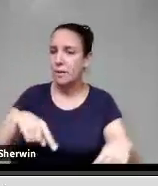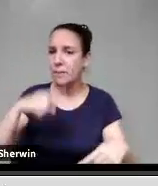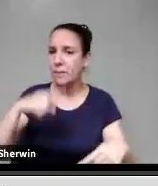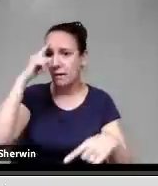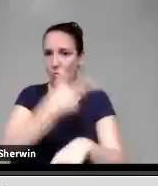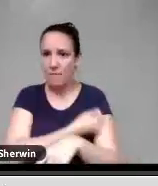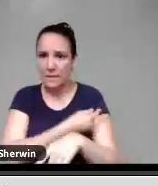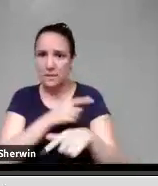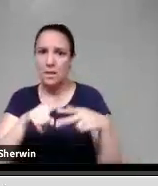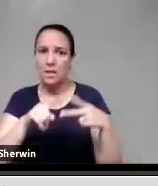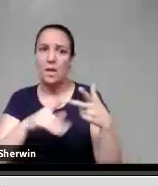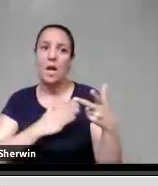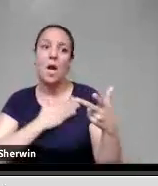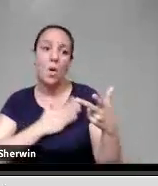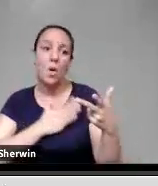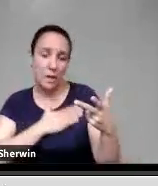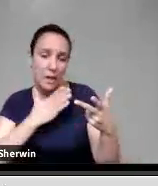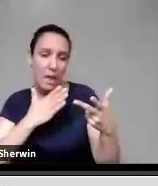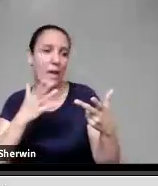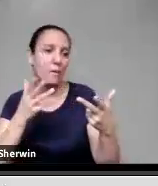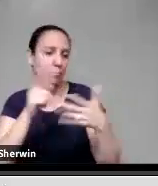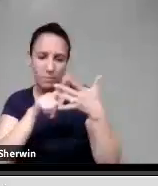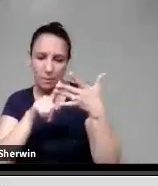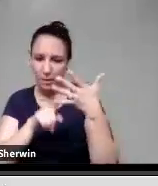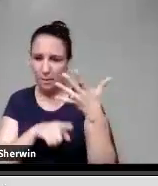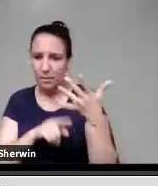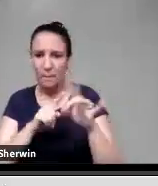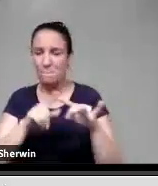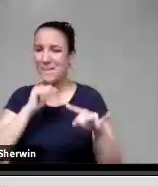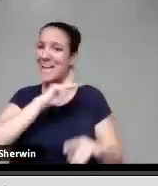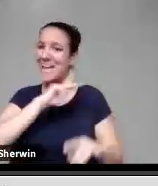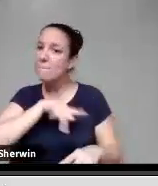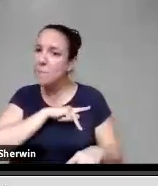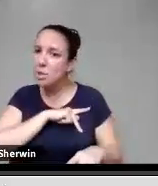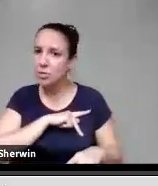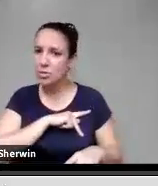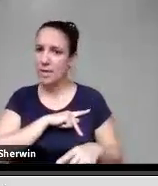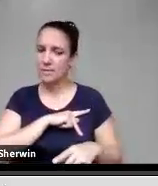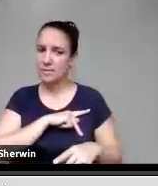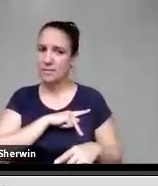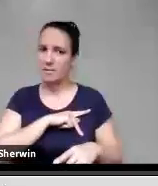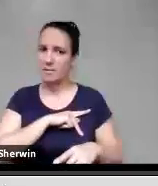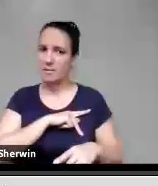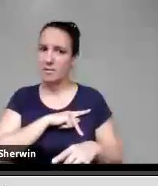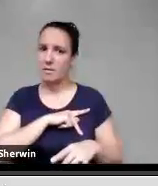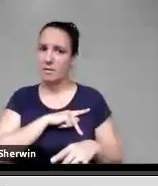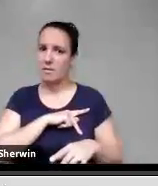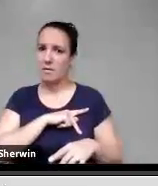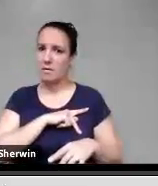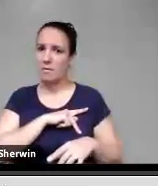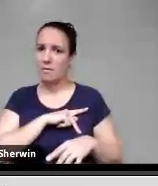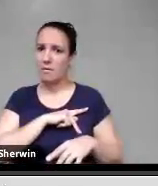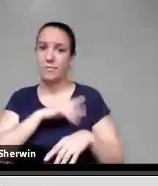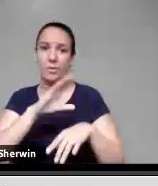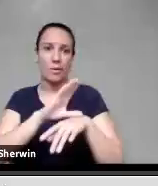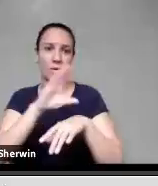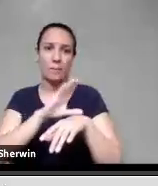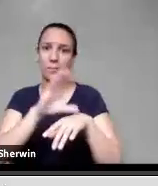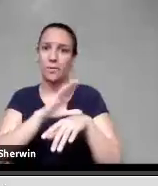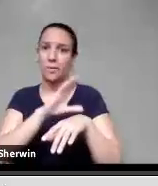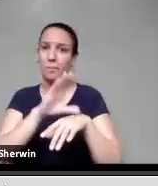we're so glad this happened with your pet, and blah, blah, blah, but it's not personalized. It's run through a computer. The algorithm shows that it's time